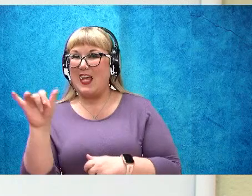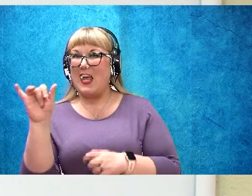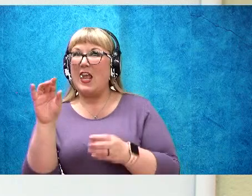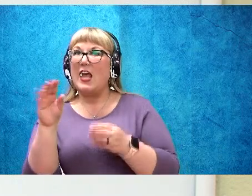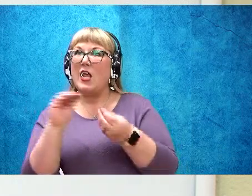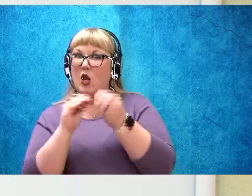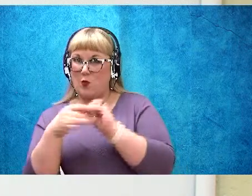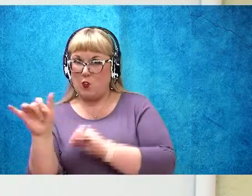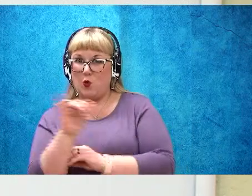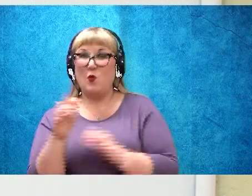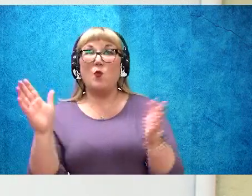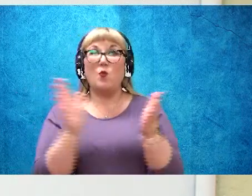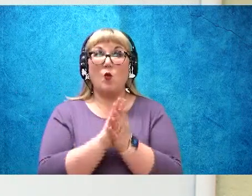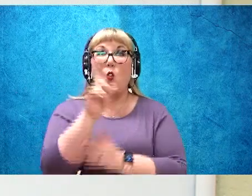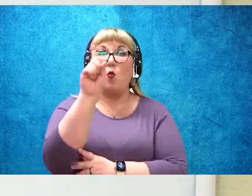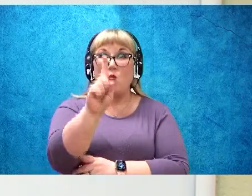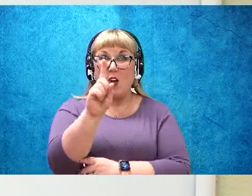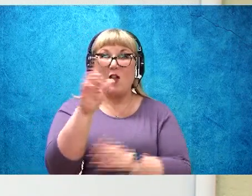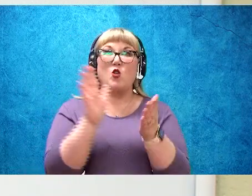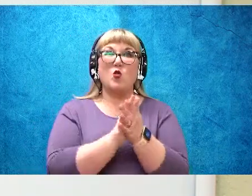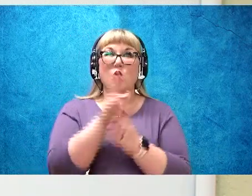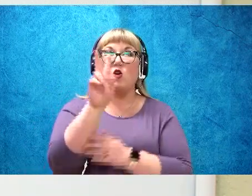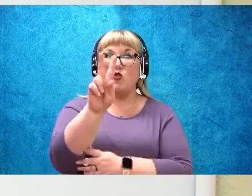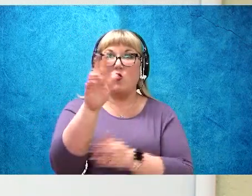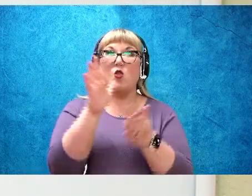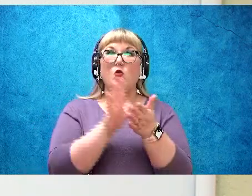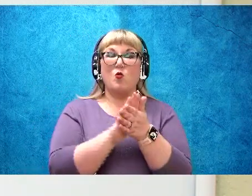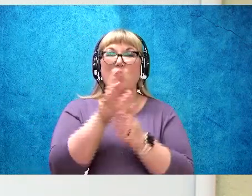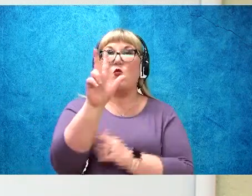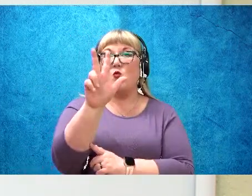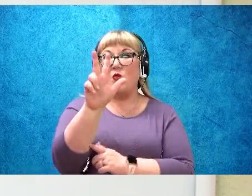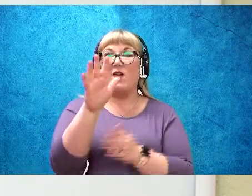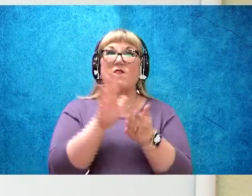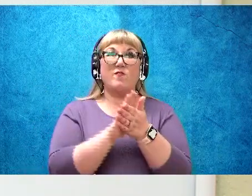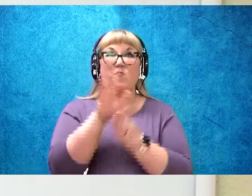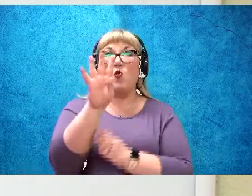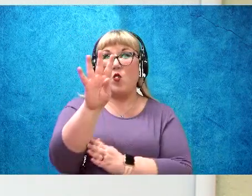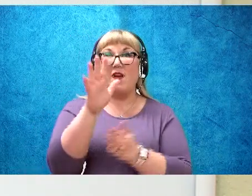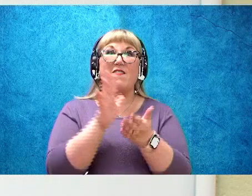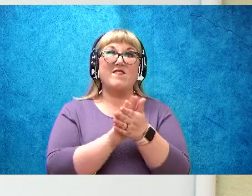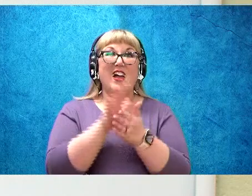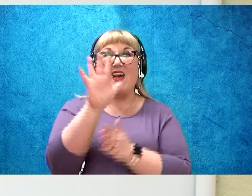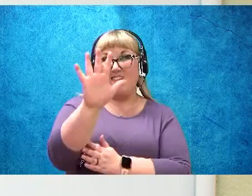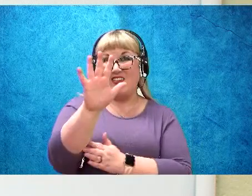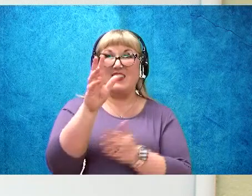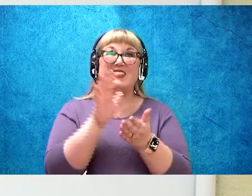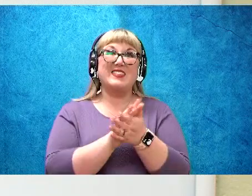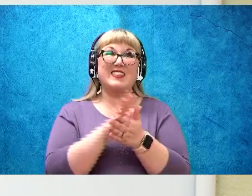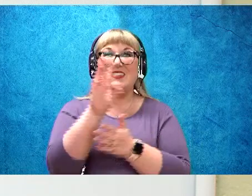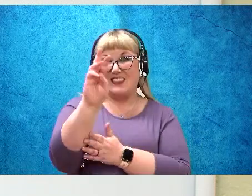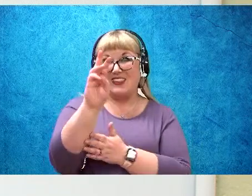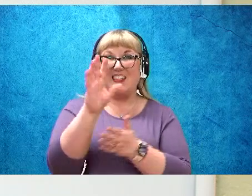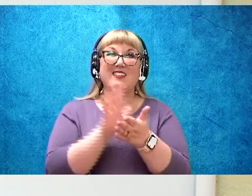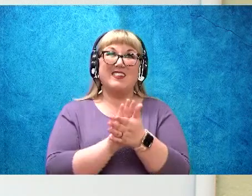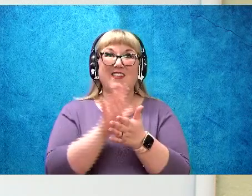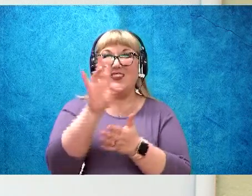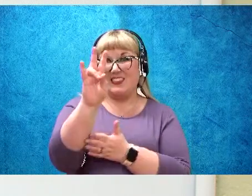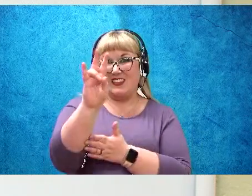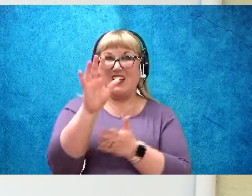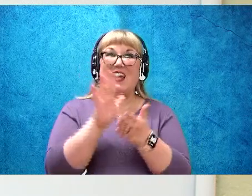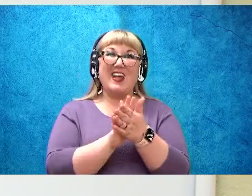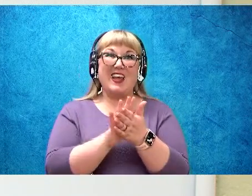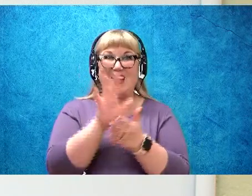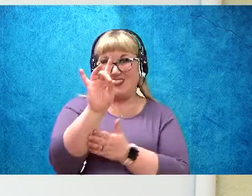ready? 1, 2, 3, 4, 5, 6,